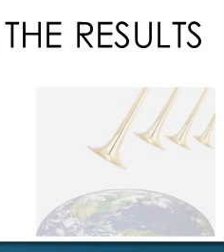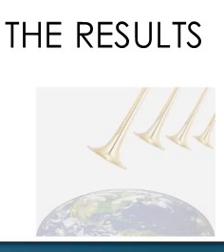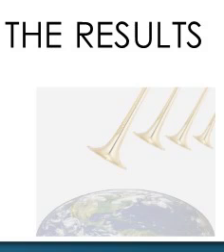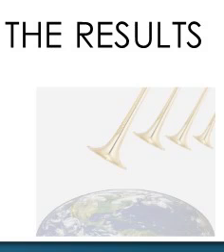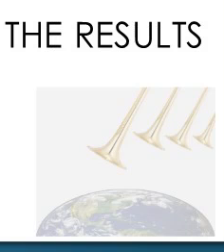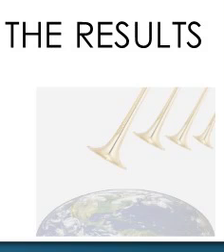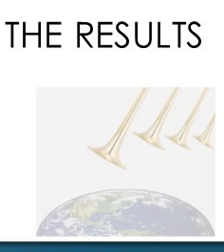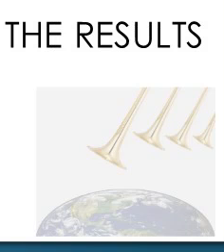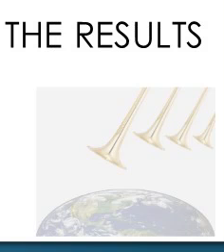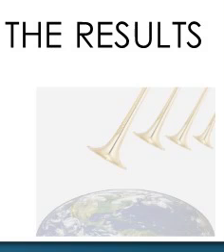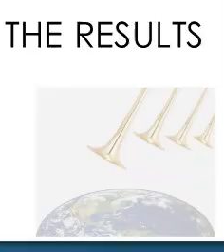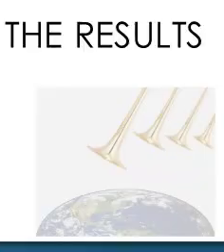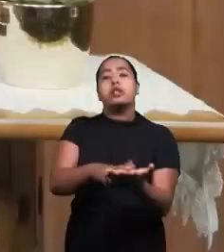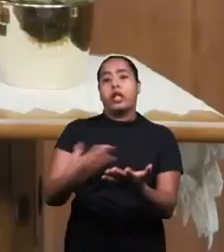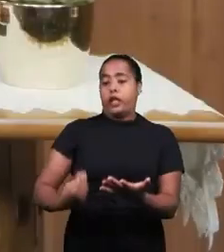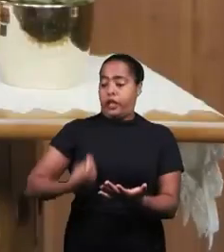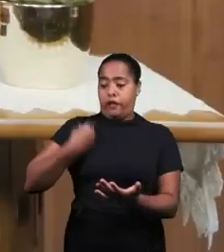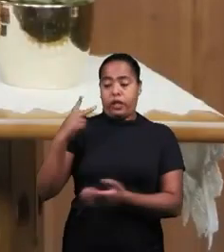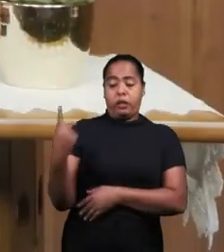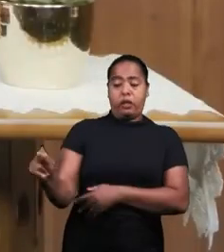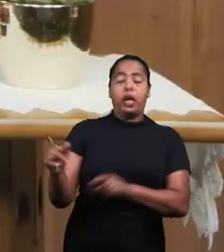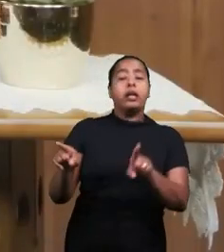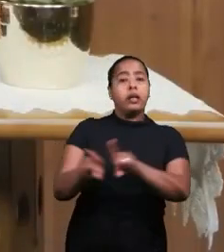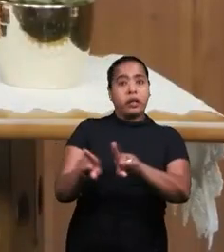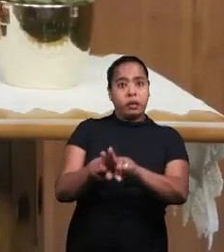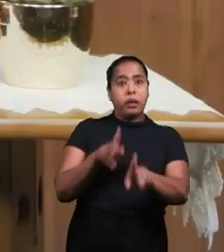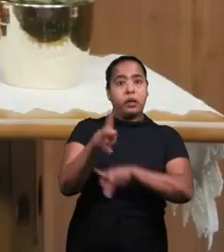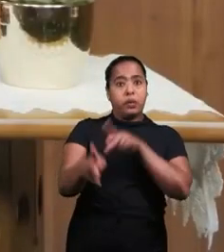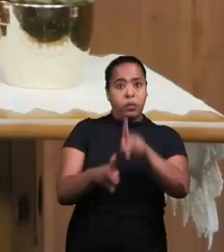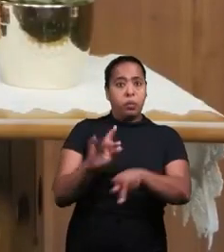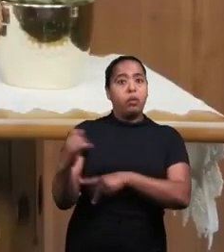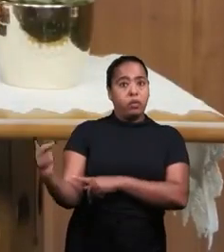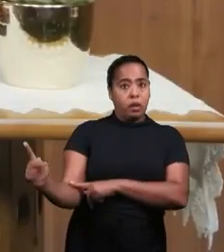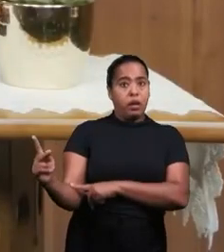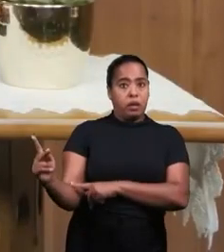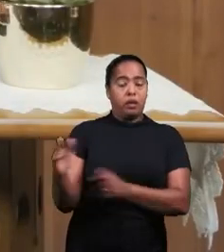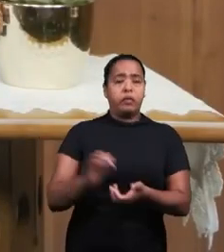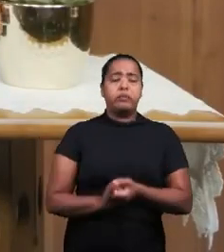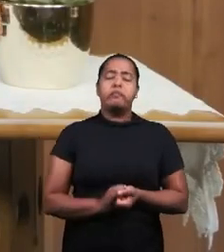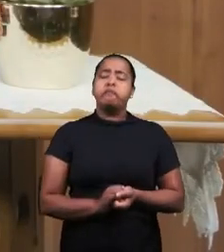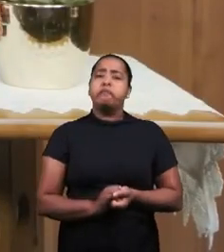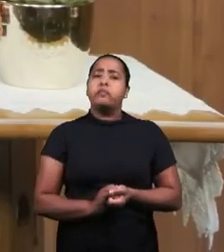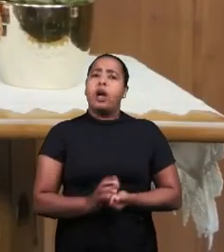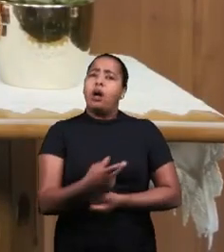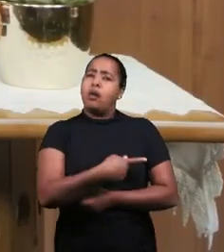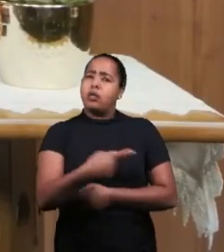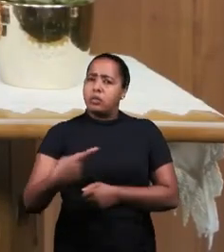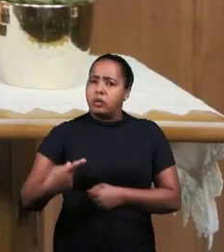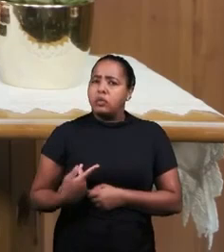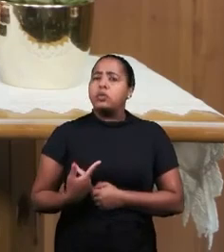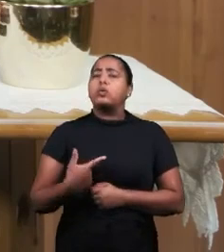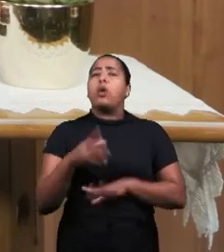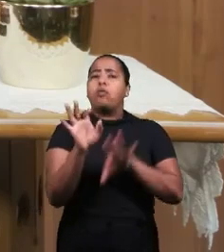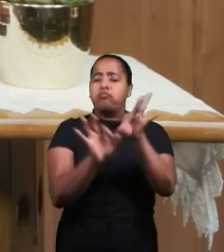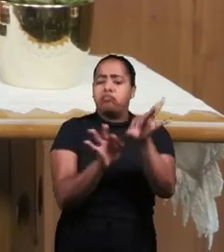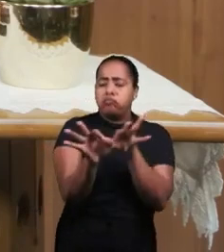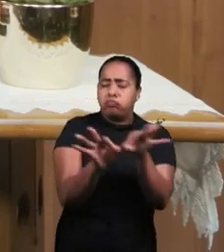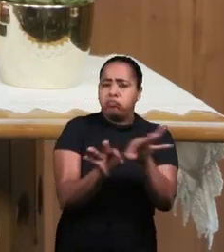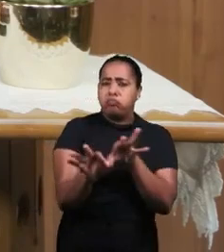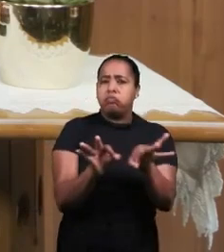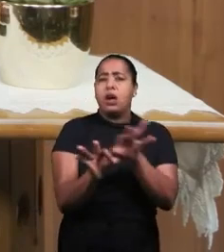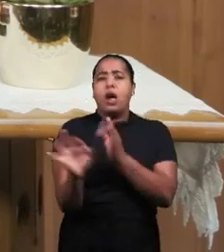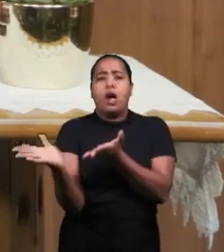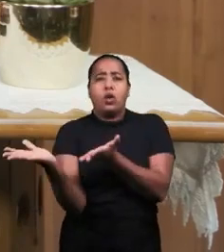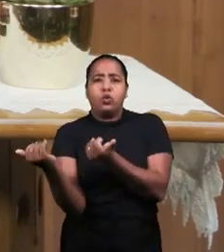So there were his mistakes. What are the dangers that we face today? So the pastors will be working with their youth